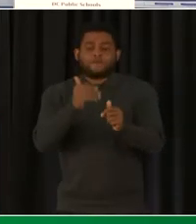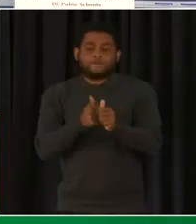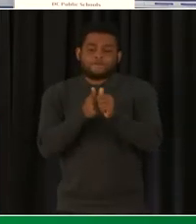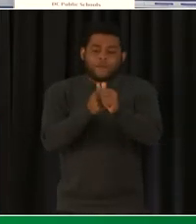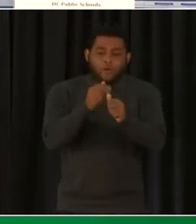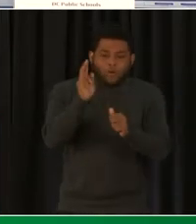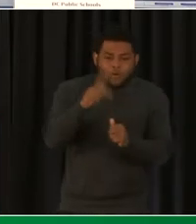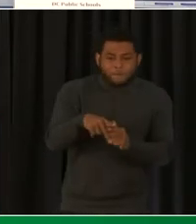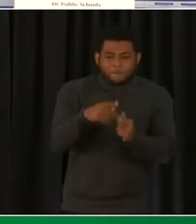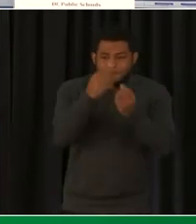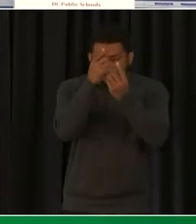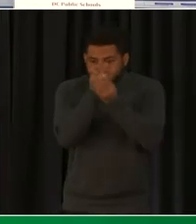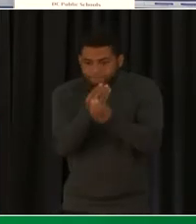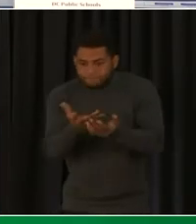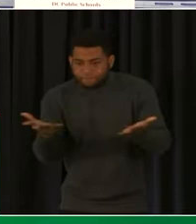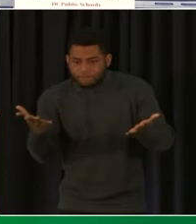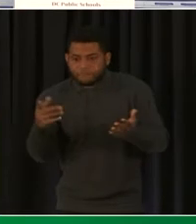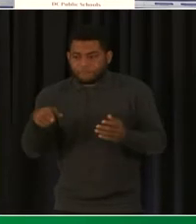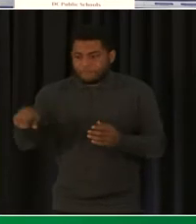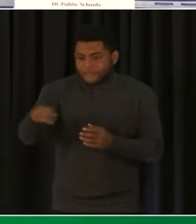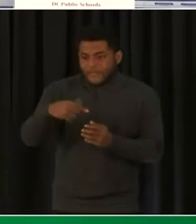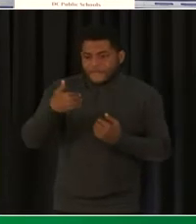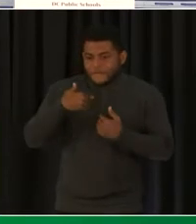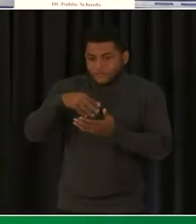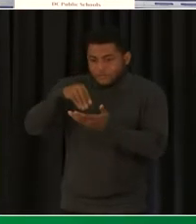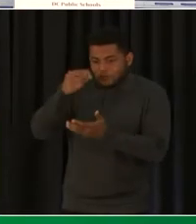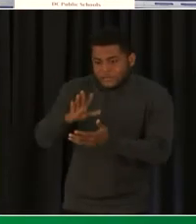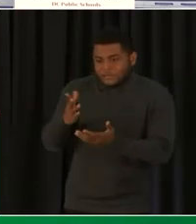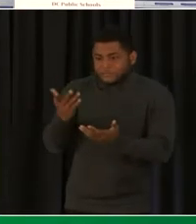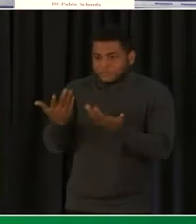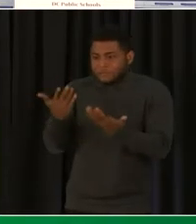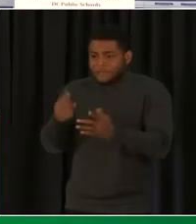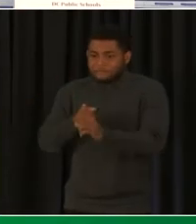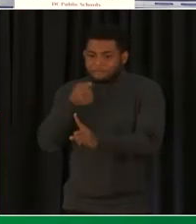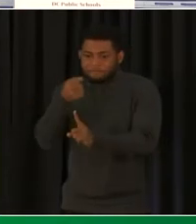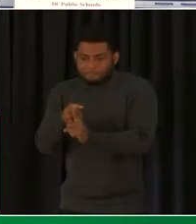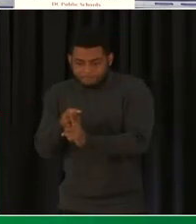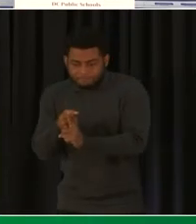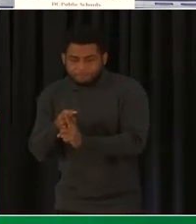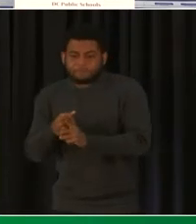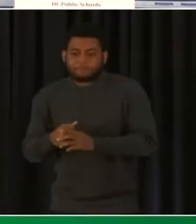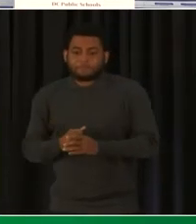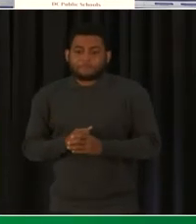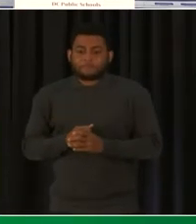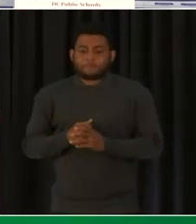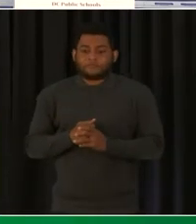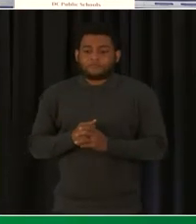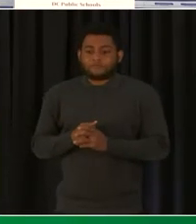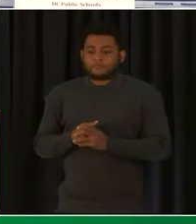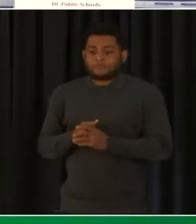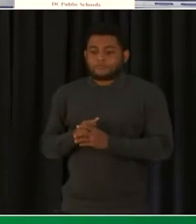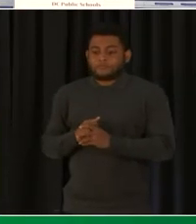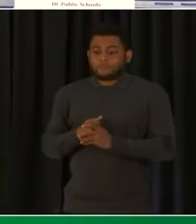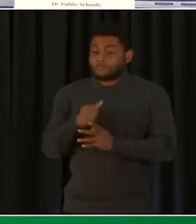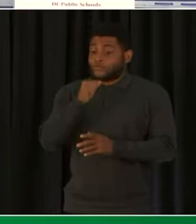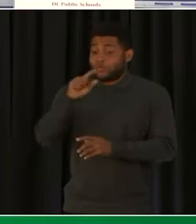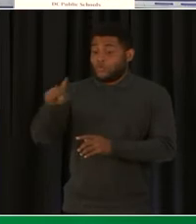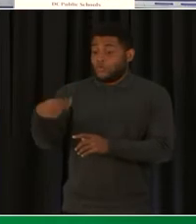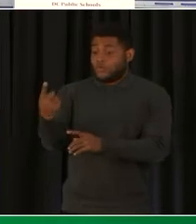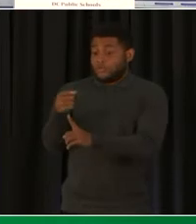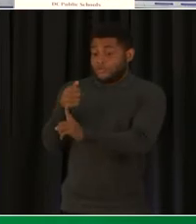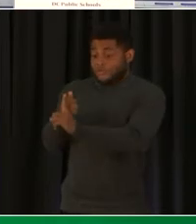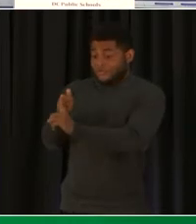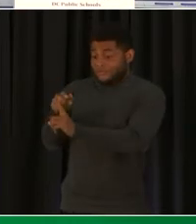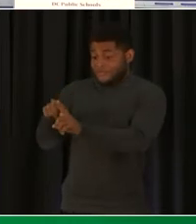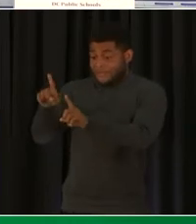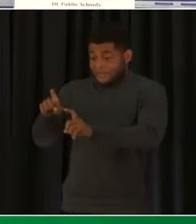with notifications to impacted individuals, including folks that have tested positive, but also